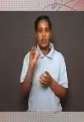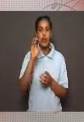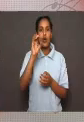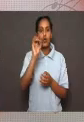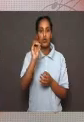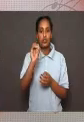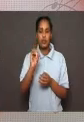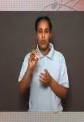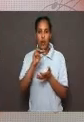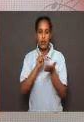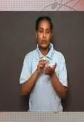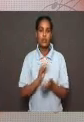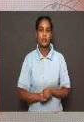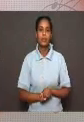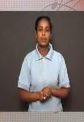oxygen molecule.